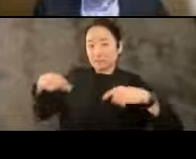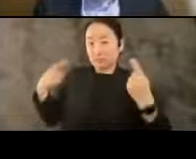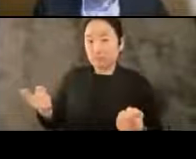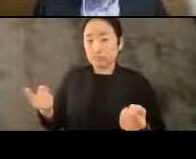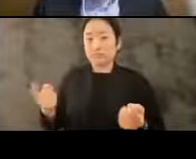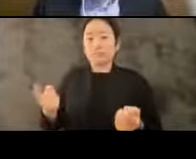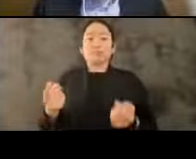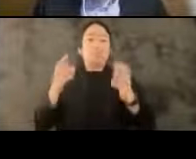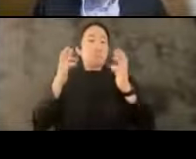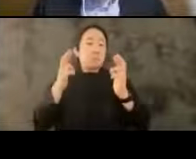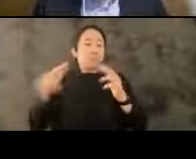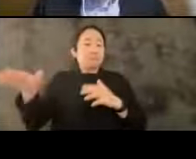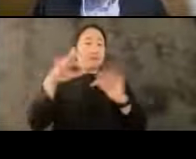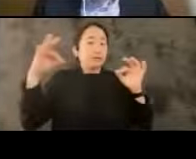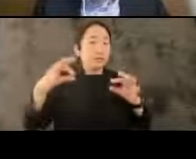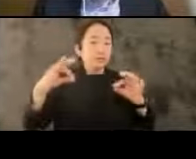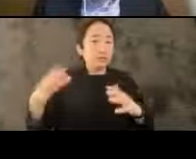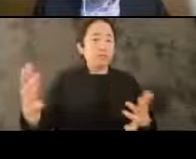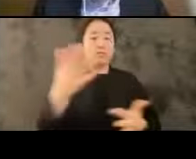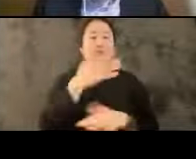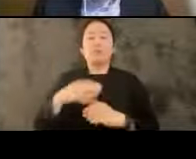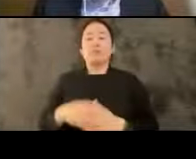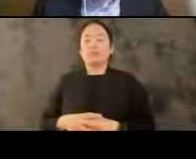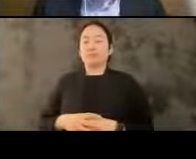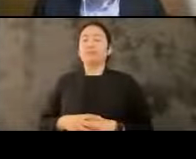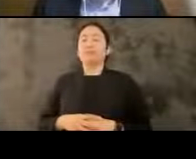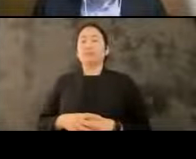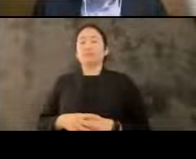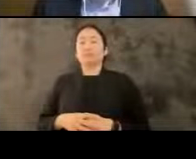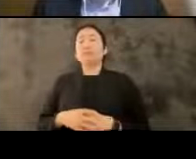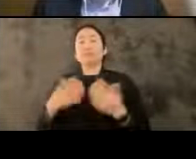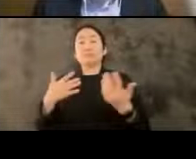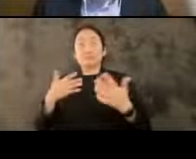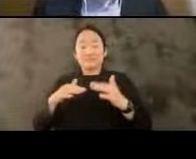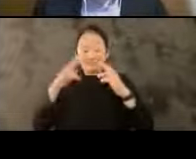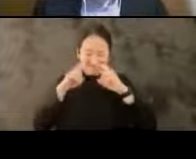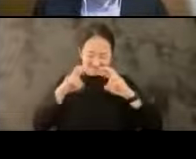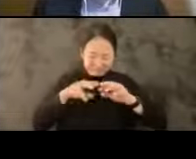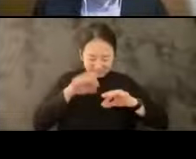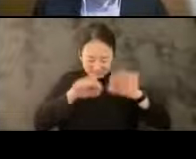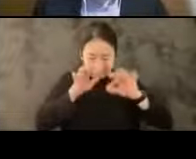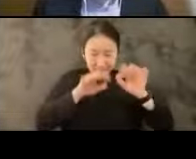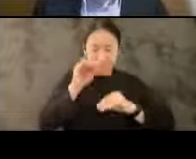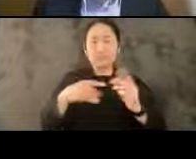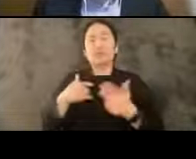feedback on that. And then as we do have other things to share, we will be doing that through